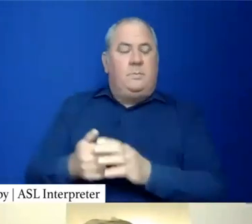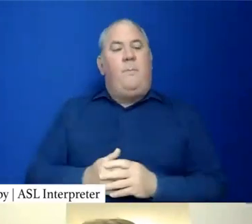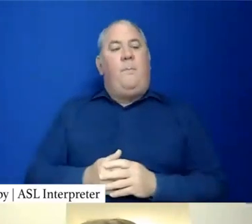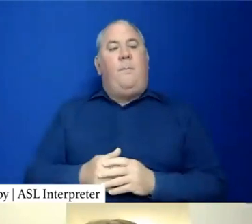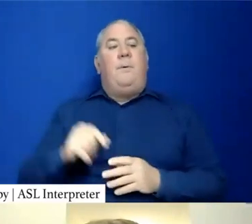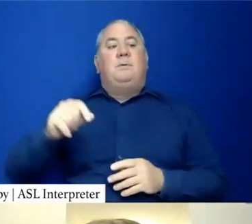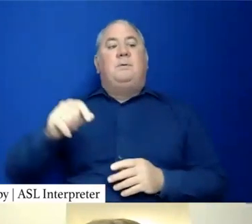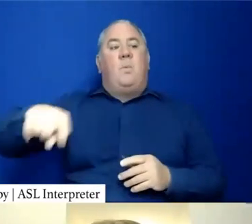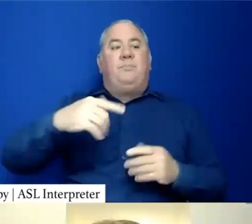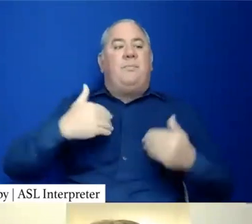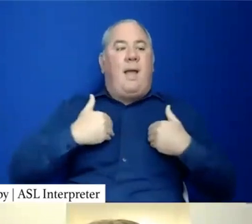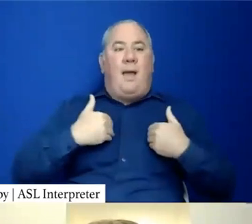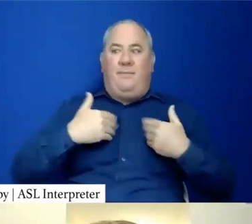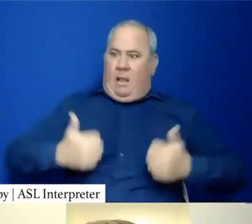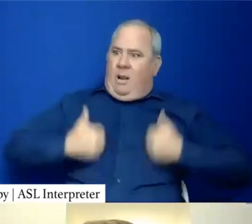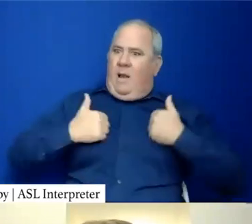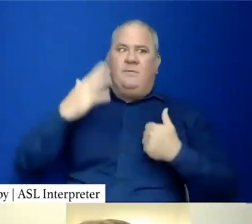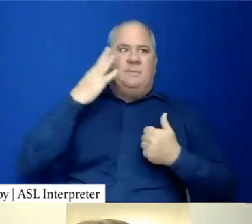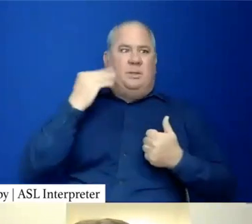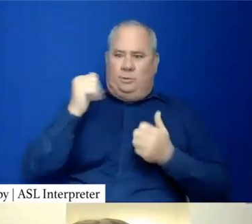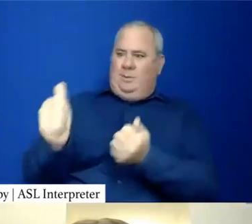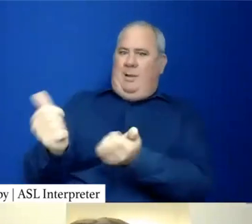experience to back that up unless proven otherwise.